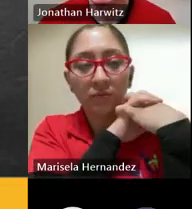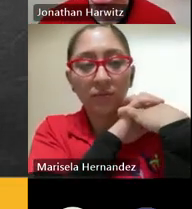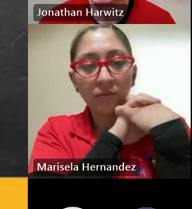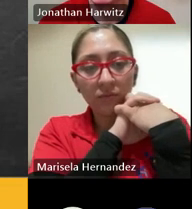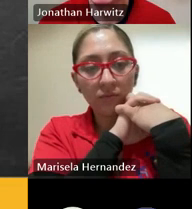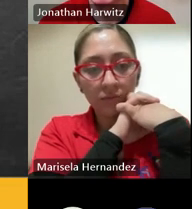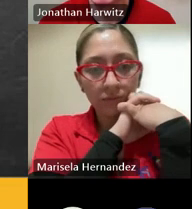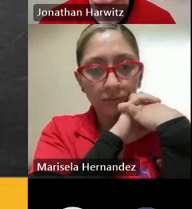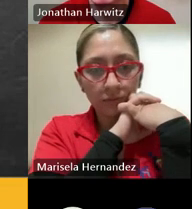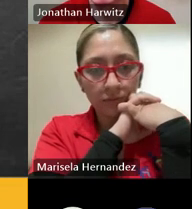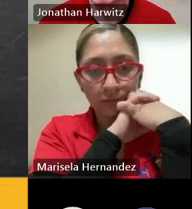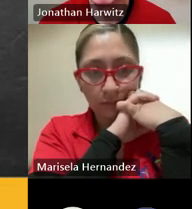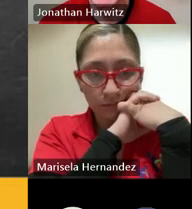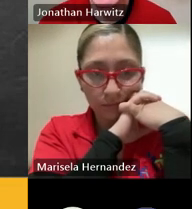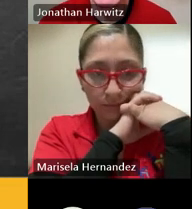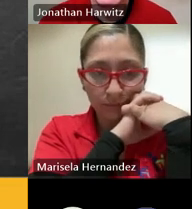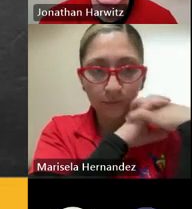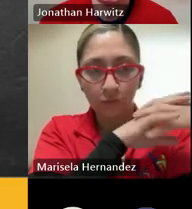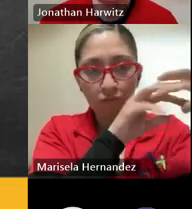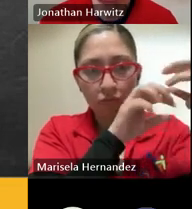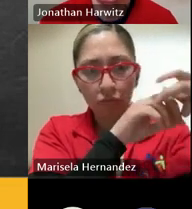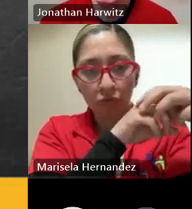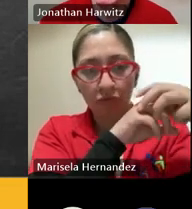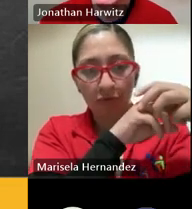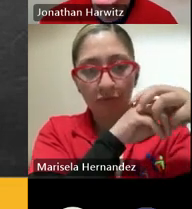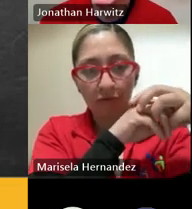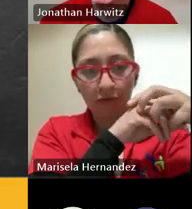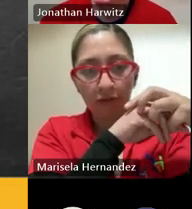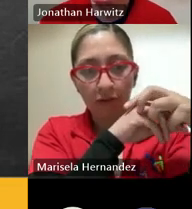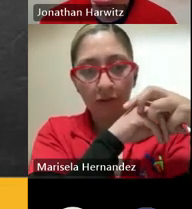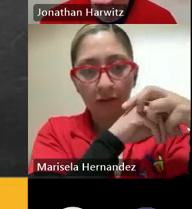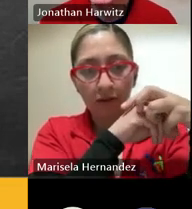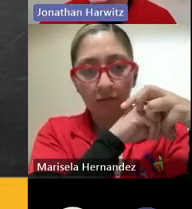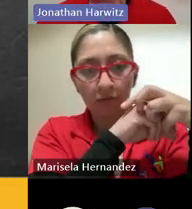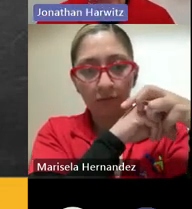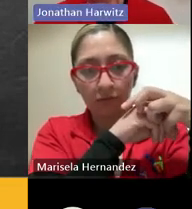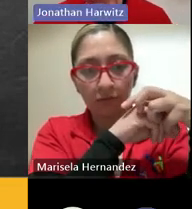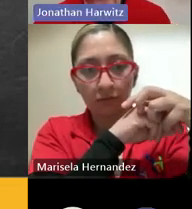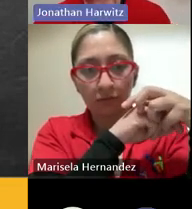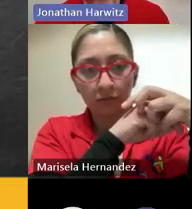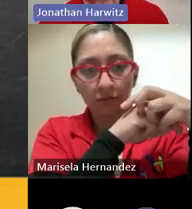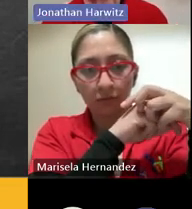I have not. Jonathan, have you heard anything on how?